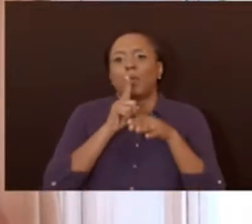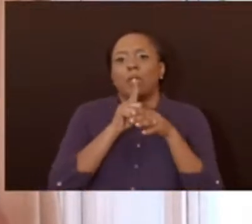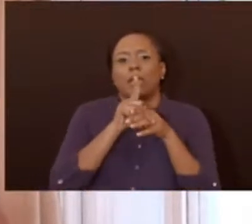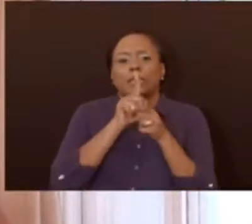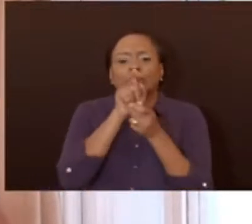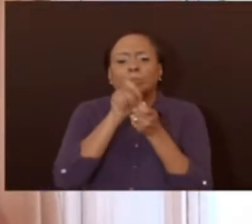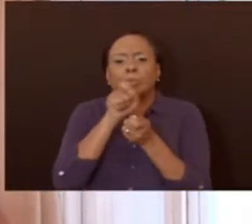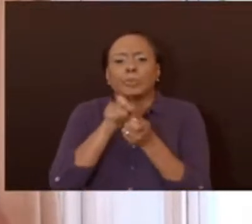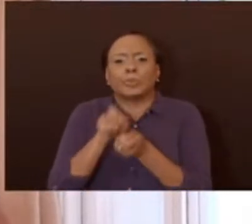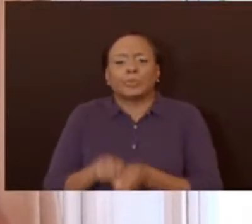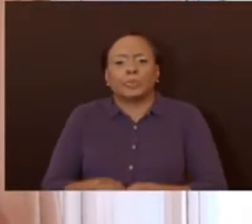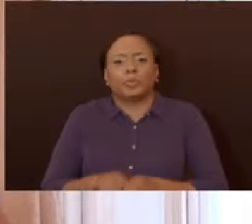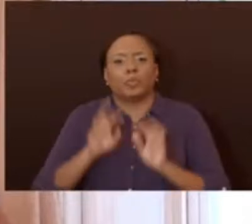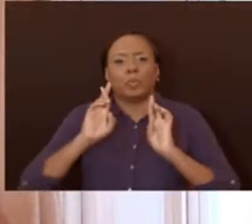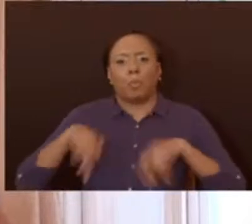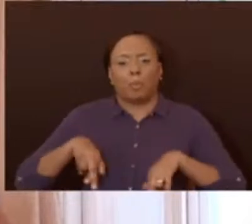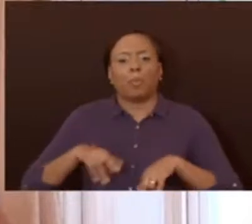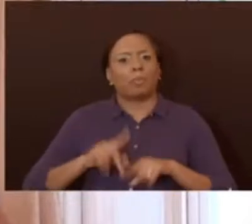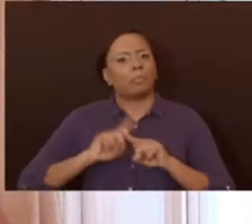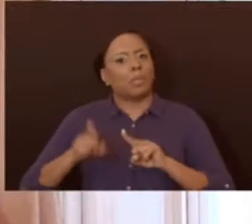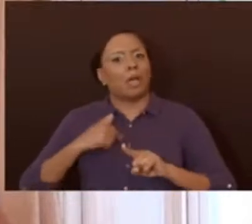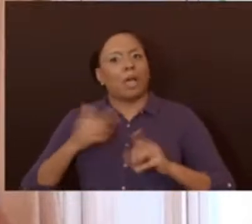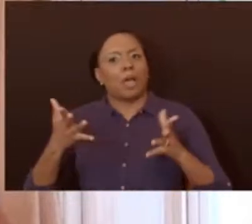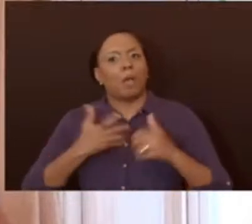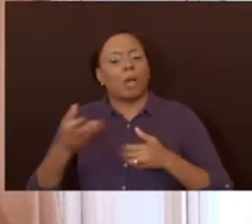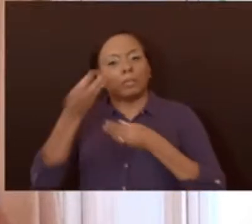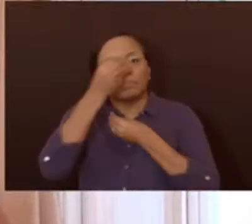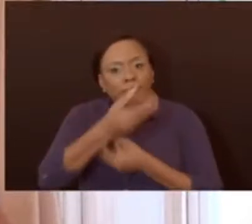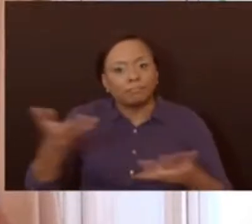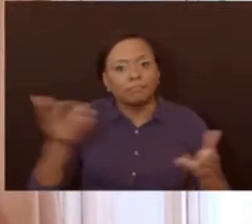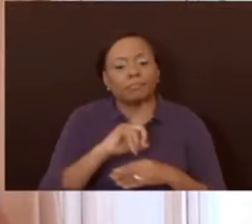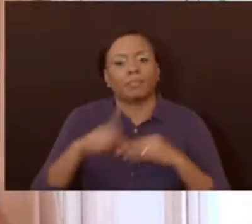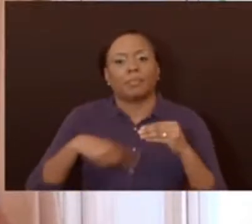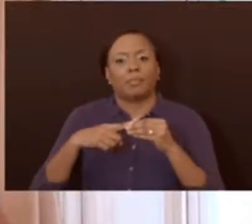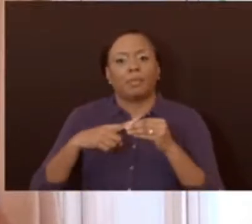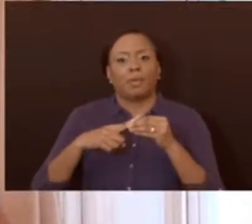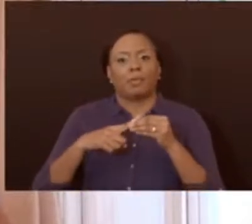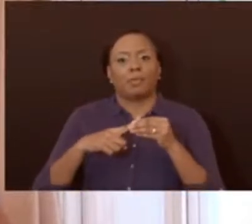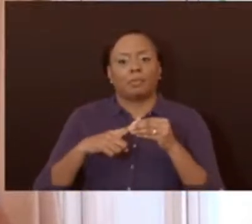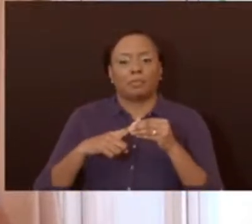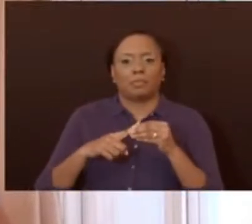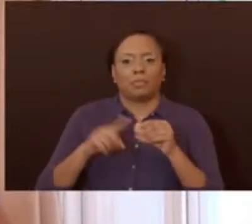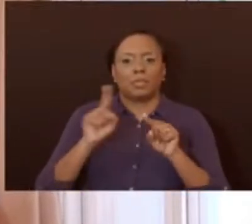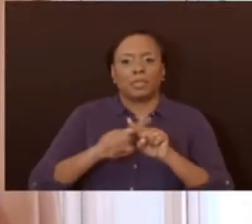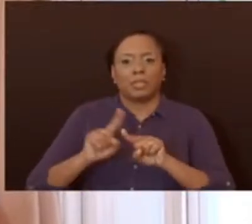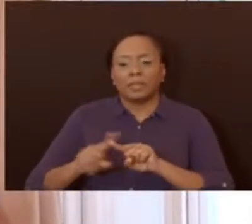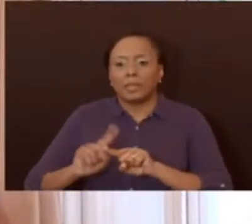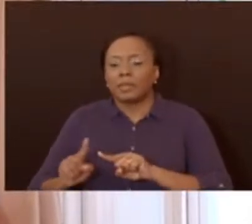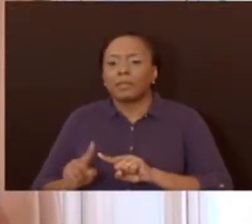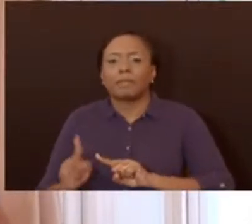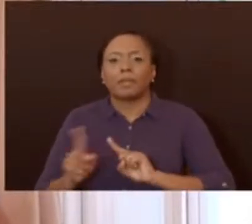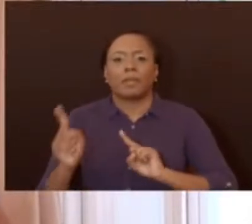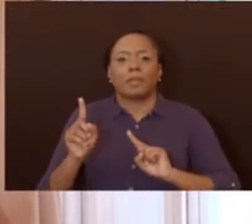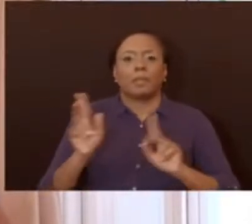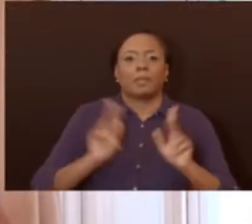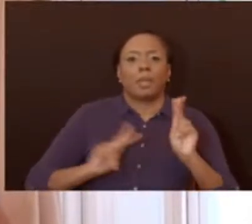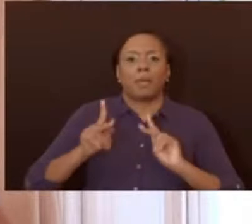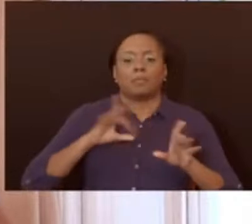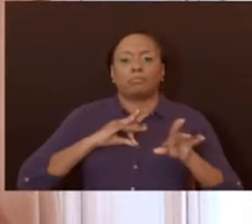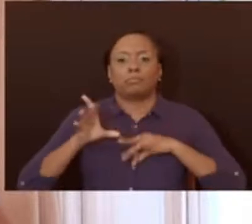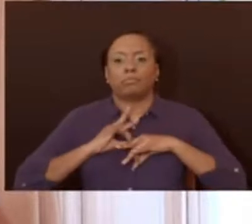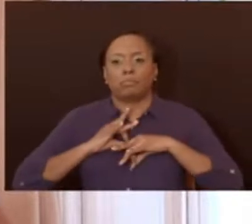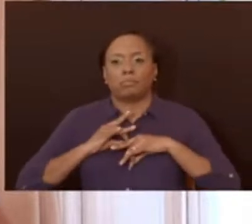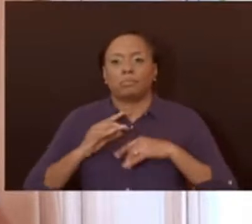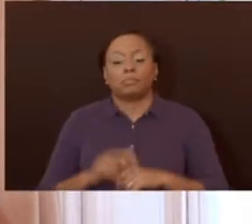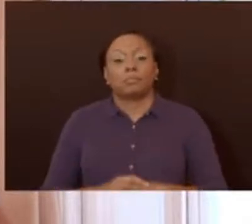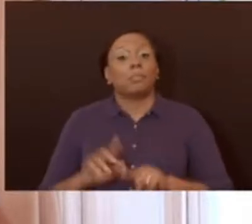you a little bit more information about the numbers that you have been seeing on the dashboard. I, however, have to begin by sharing with you some